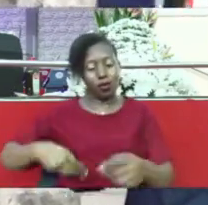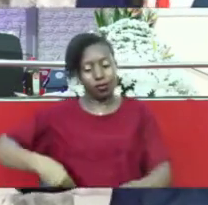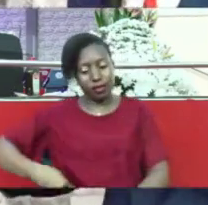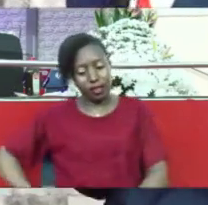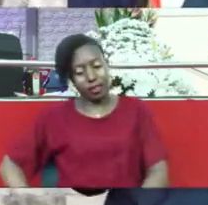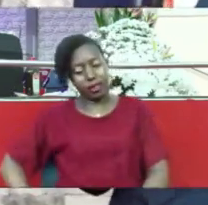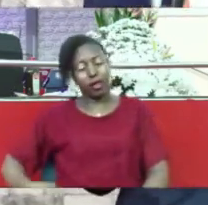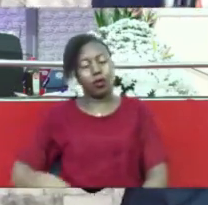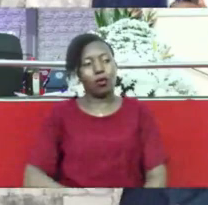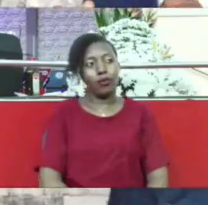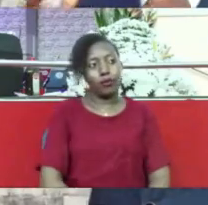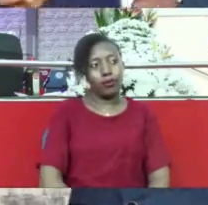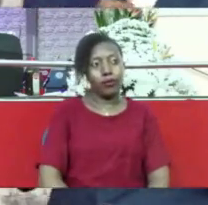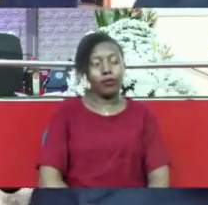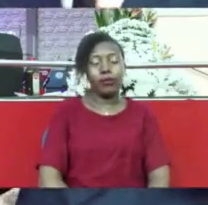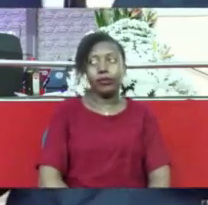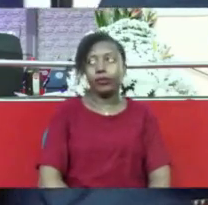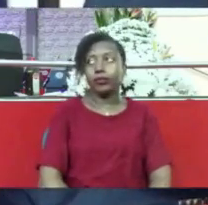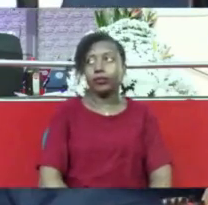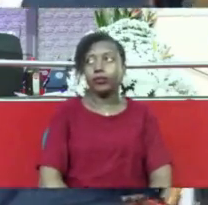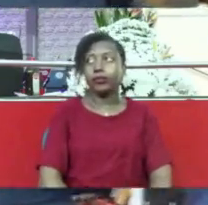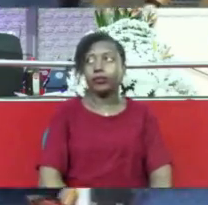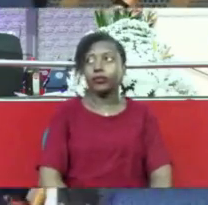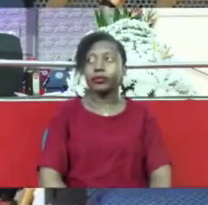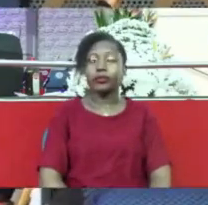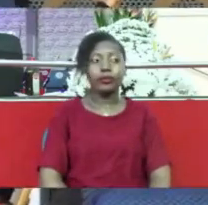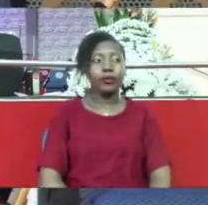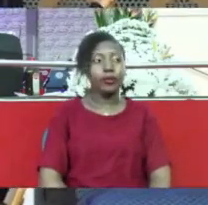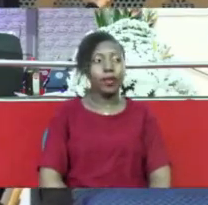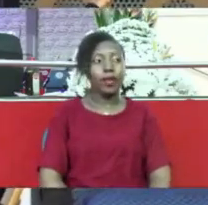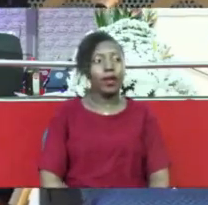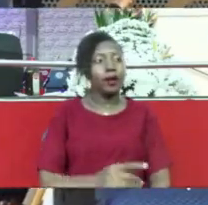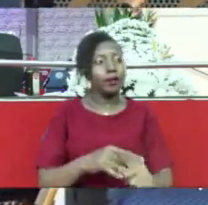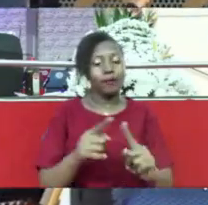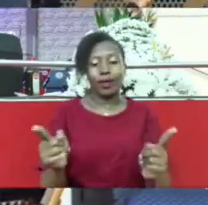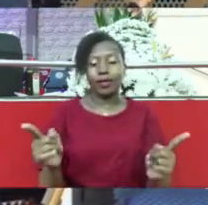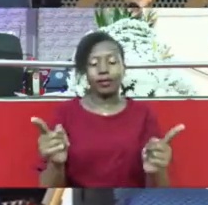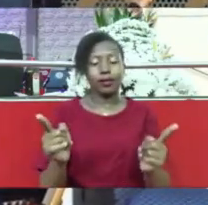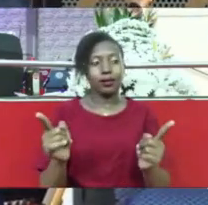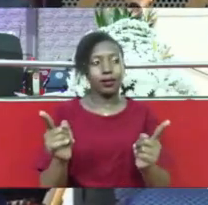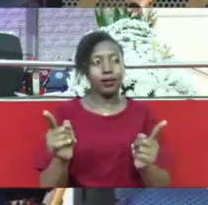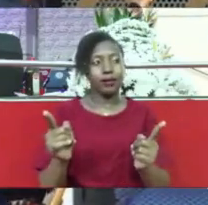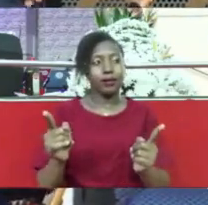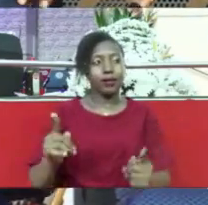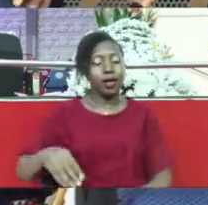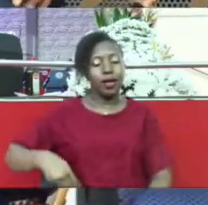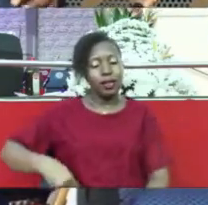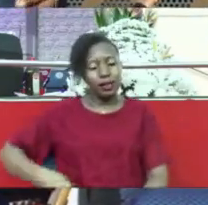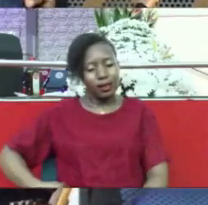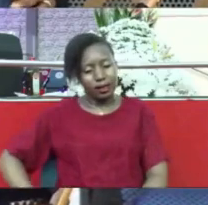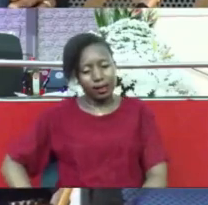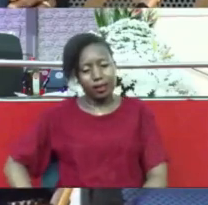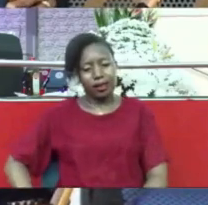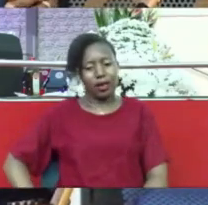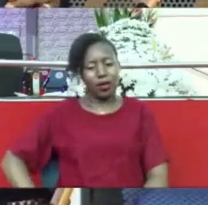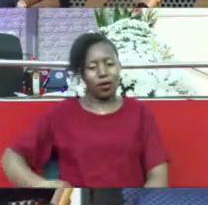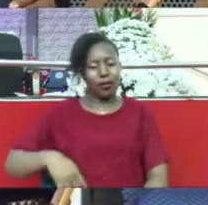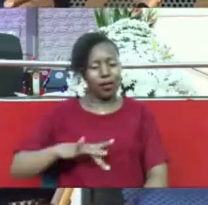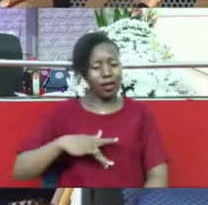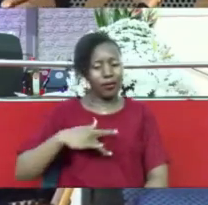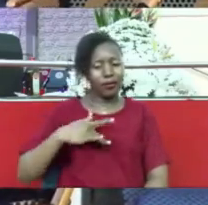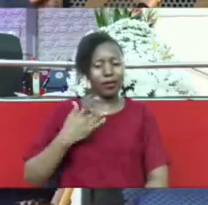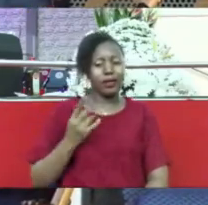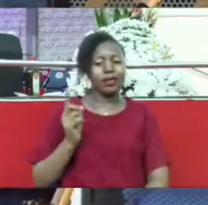akataka kujiondoa katika ule mshikamano wa Yakobo. But I fight Jacob because he is feeling that this man